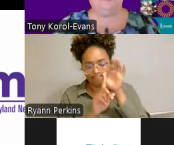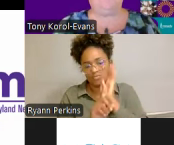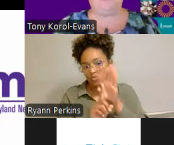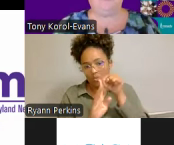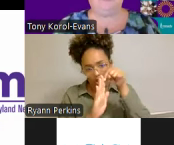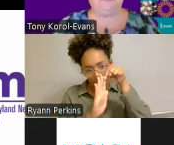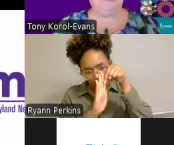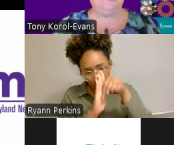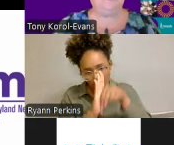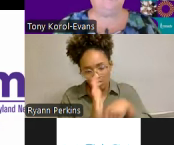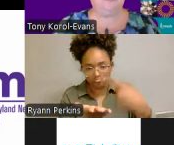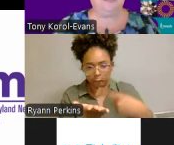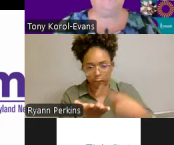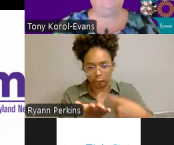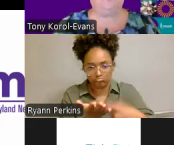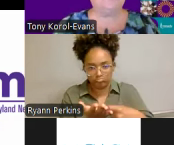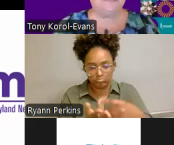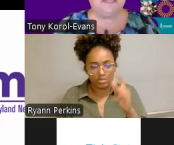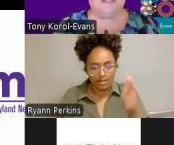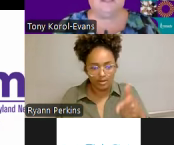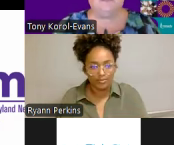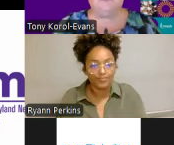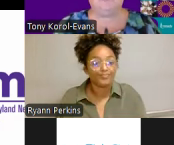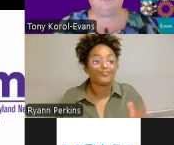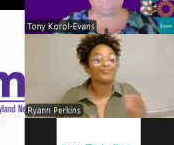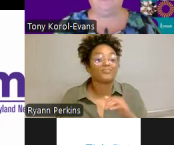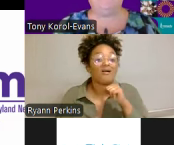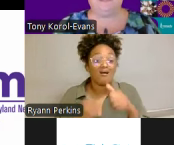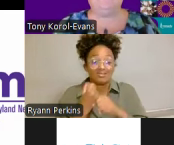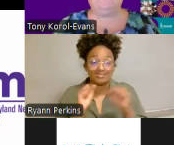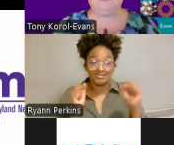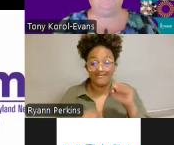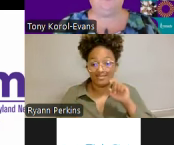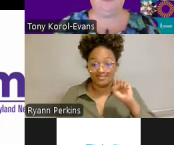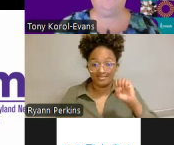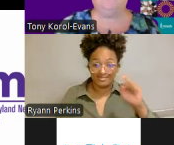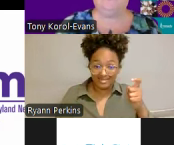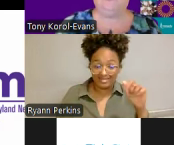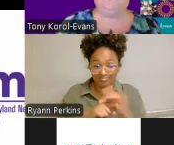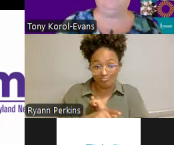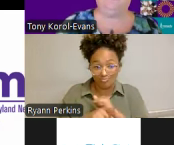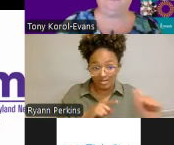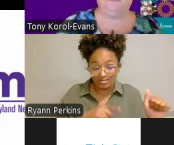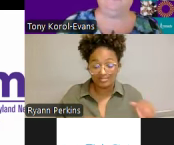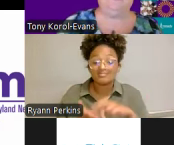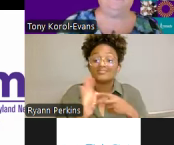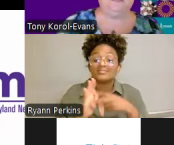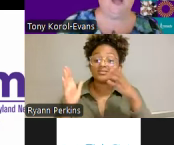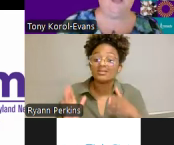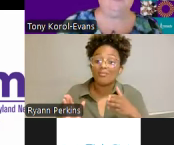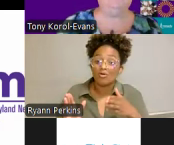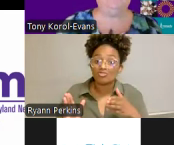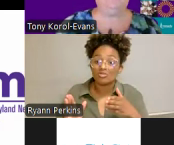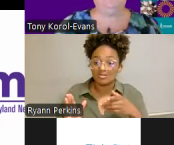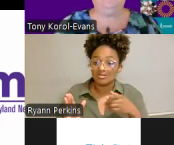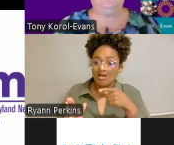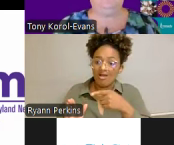Unsafe sex practices, right? Forcing the person to have sex without a condom when they know the person has an